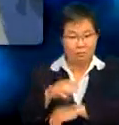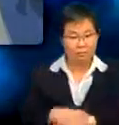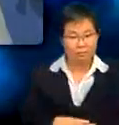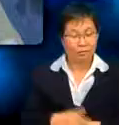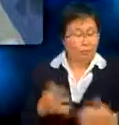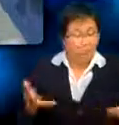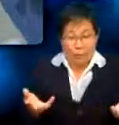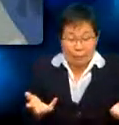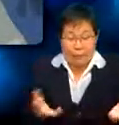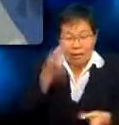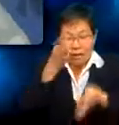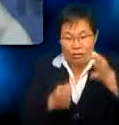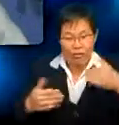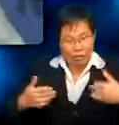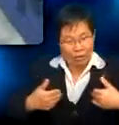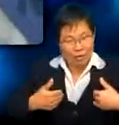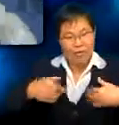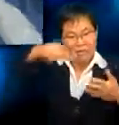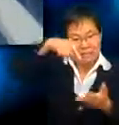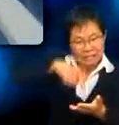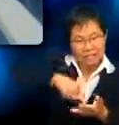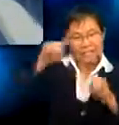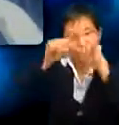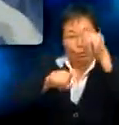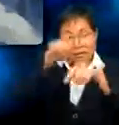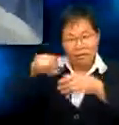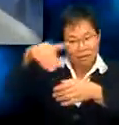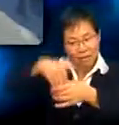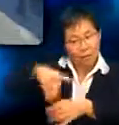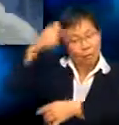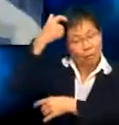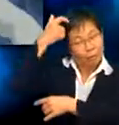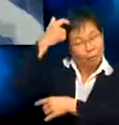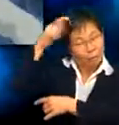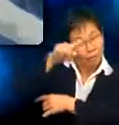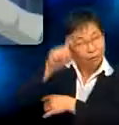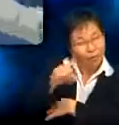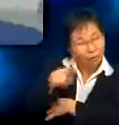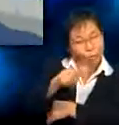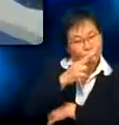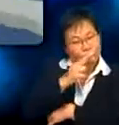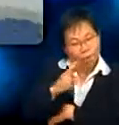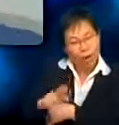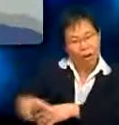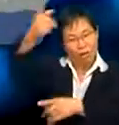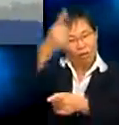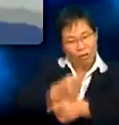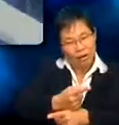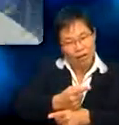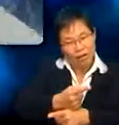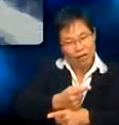Well, if you have these questions in your mind, you are on the right